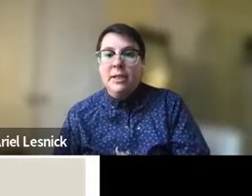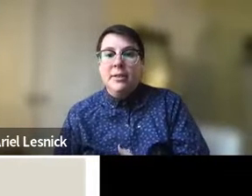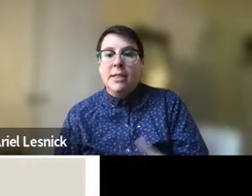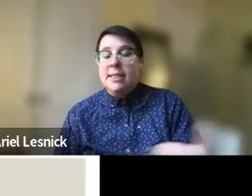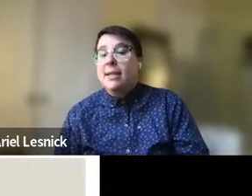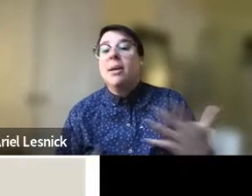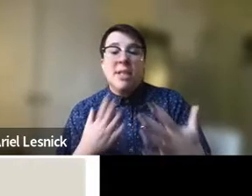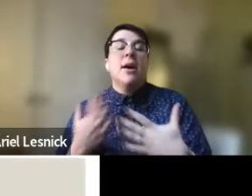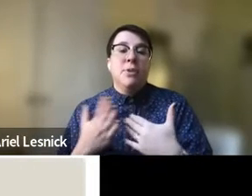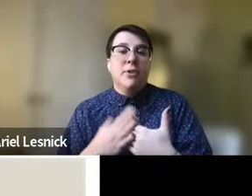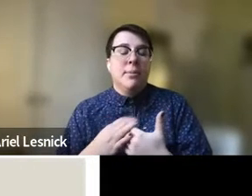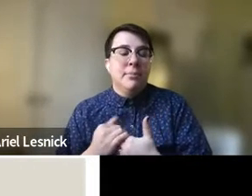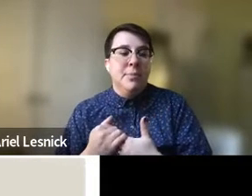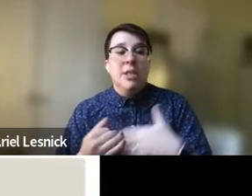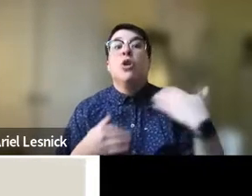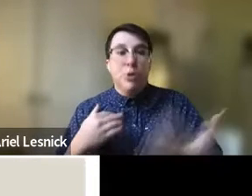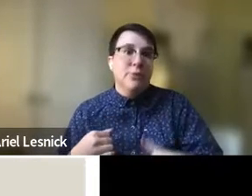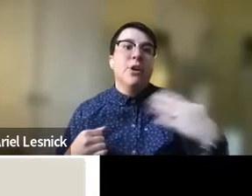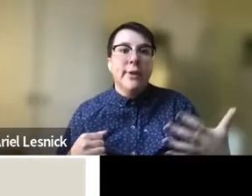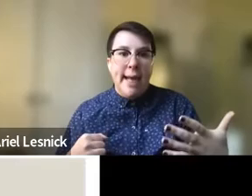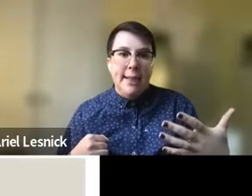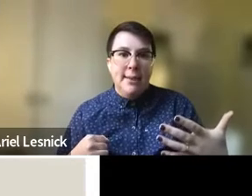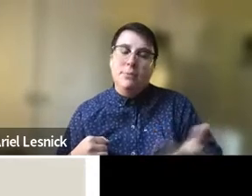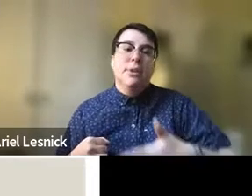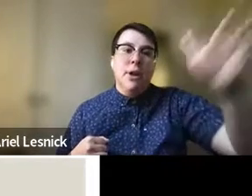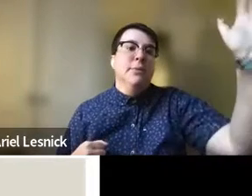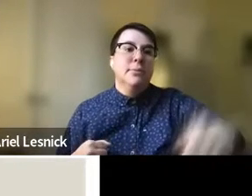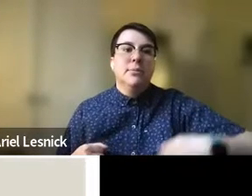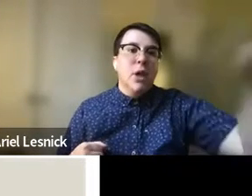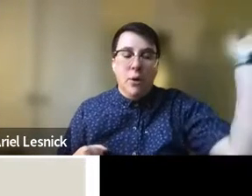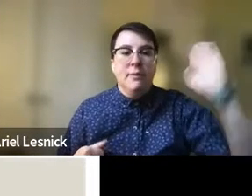helpful, sometimes that comes from being told over and over again,